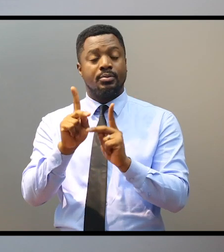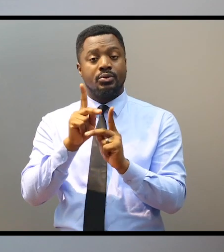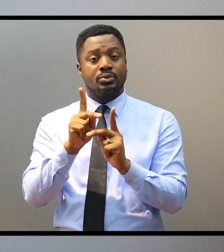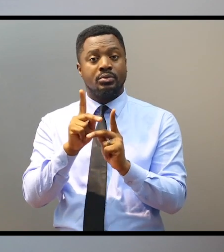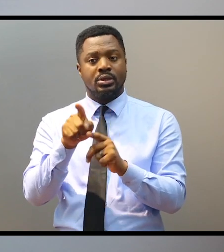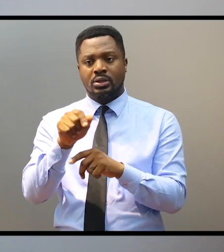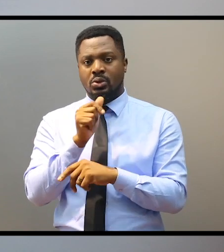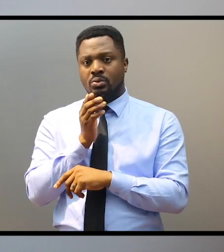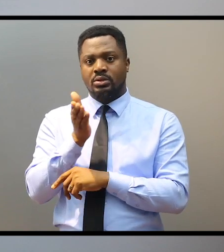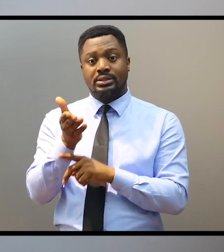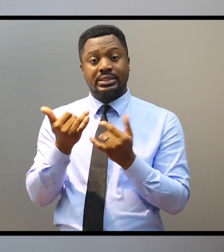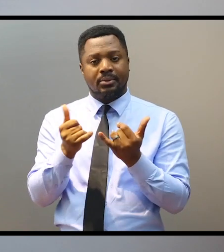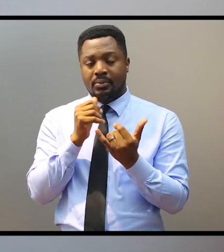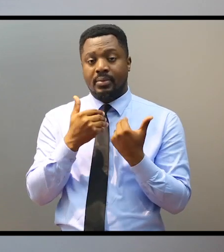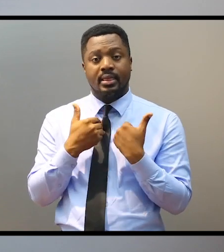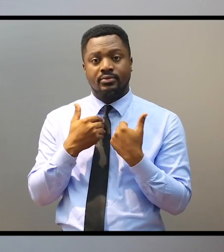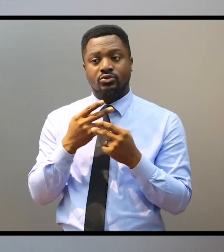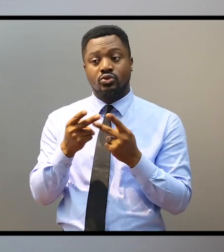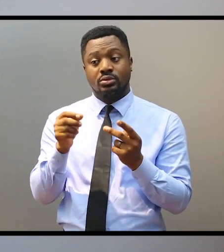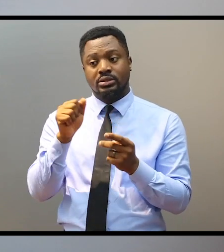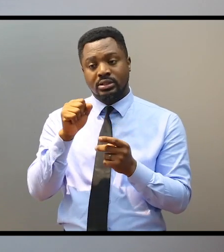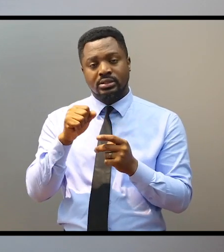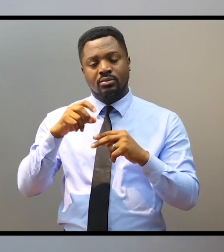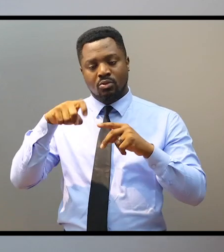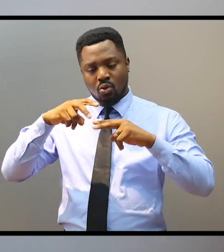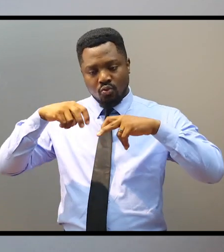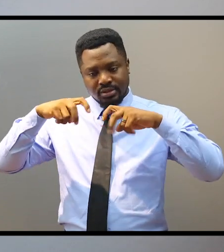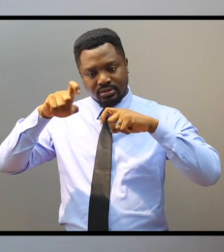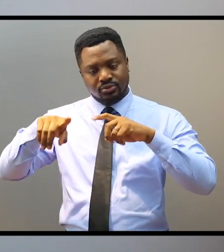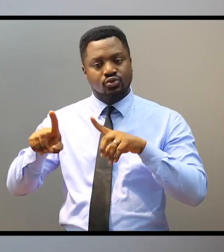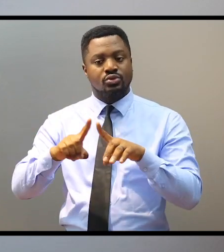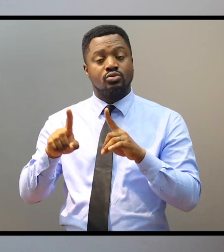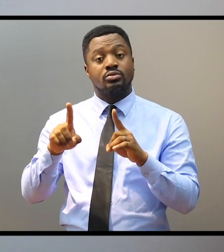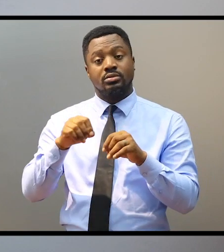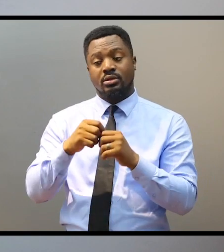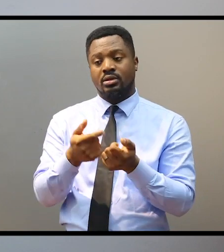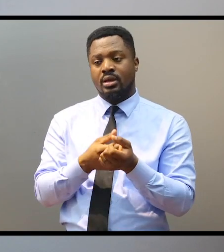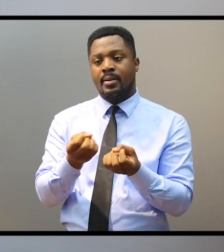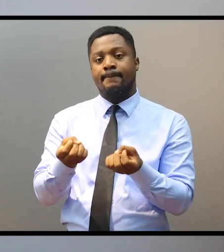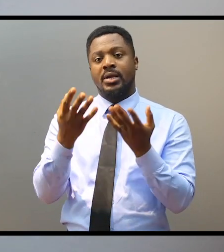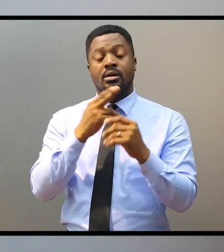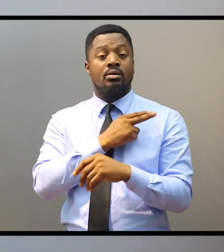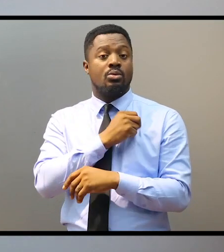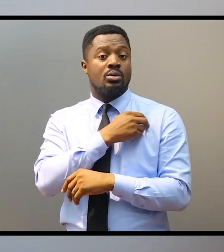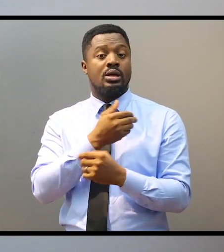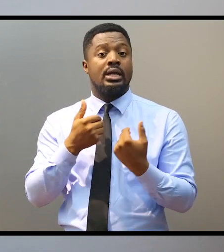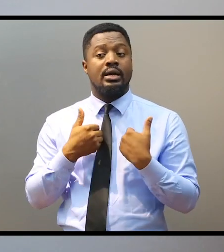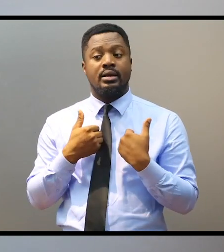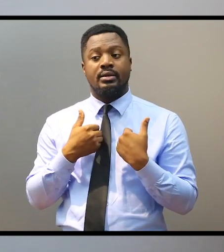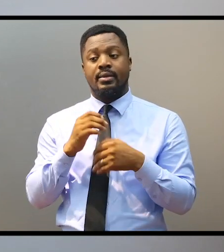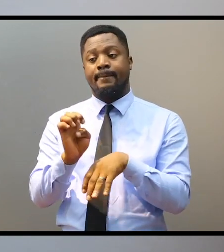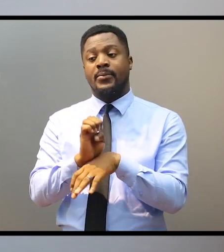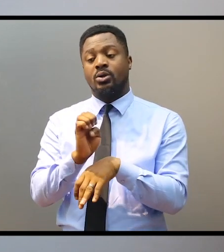people. And they don't exist at the moment. So yes, a lot of research needs to be done. I mean, in Ghana, how many hospitals